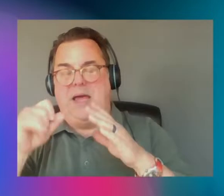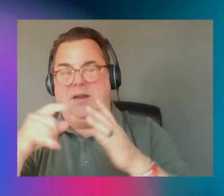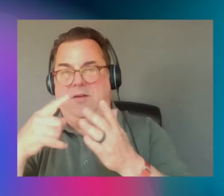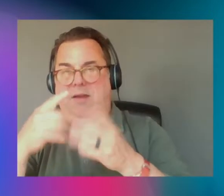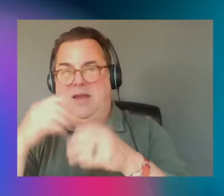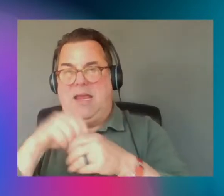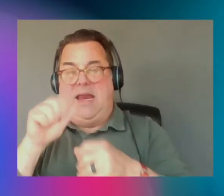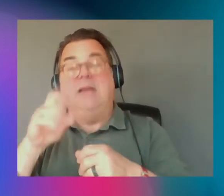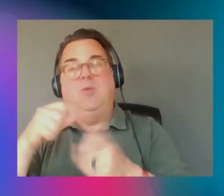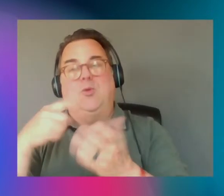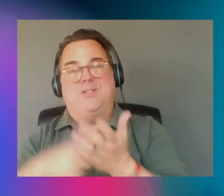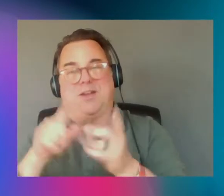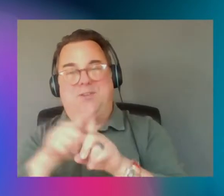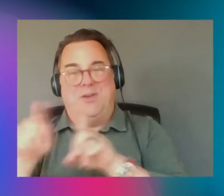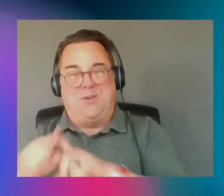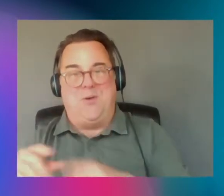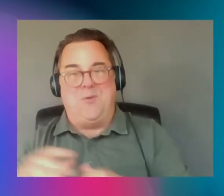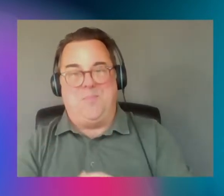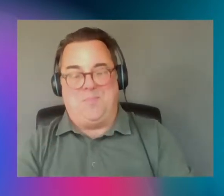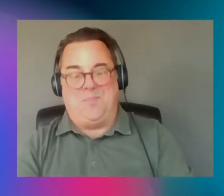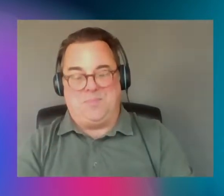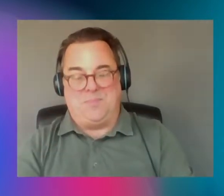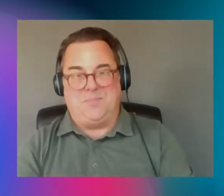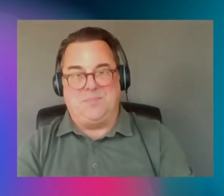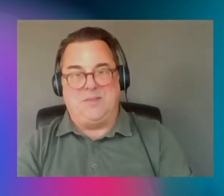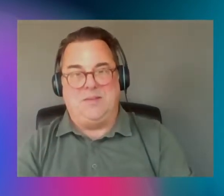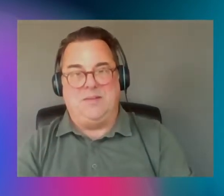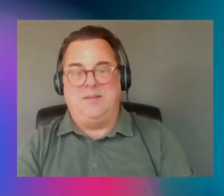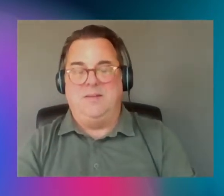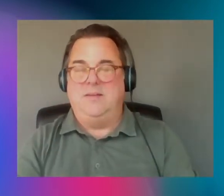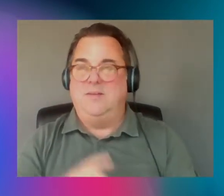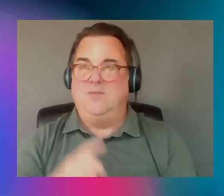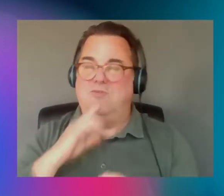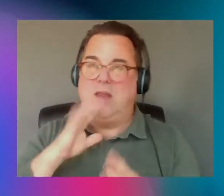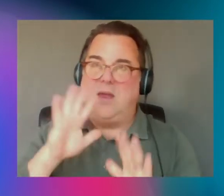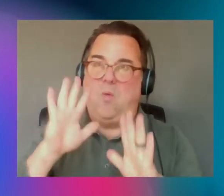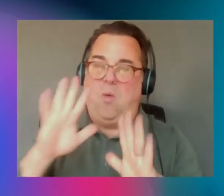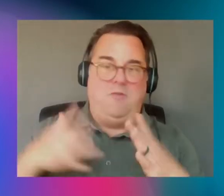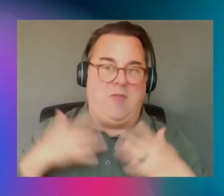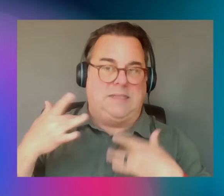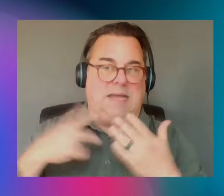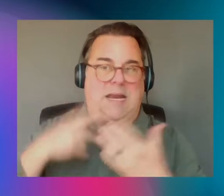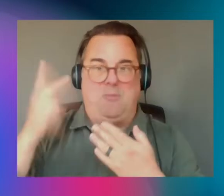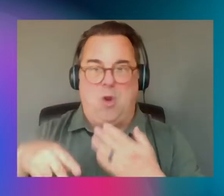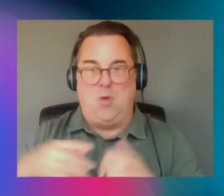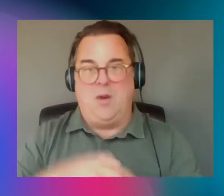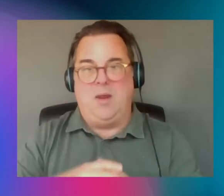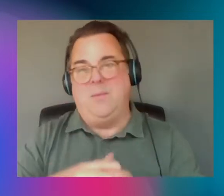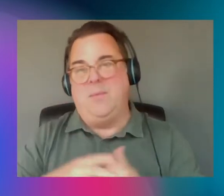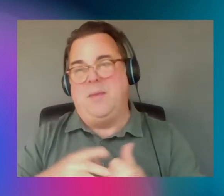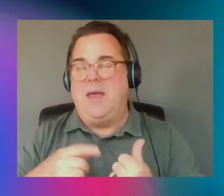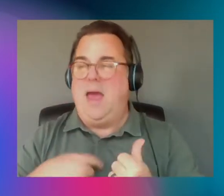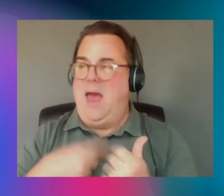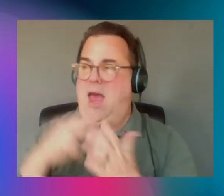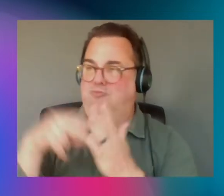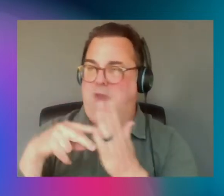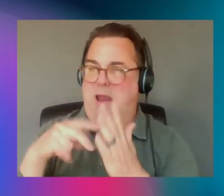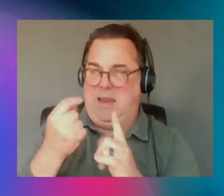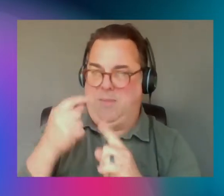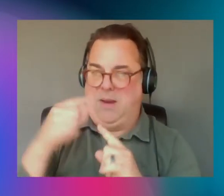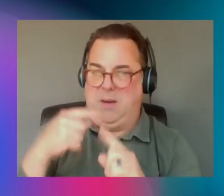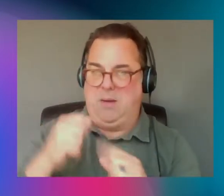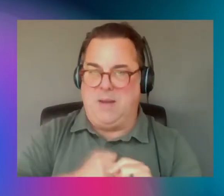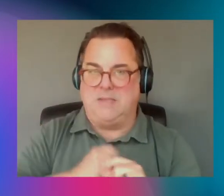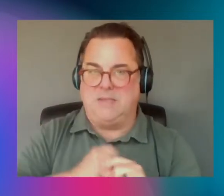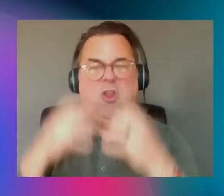well. Yeah. Like I said, this is a really super exciting program. I actually kind of read about it a little bit, but for our audience, can